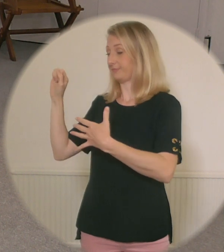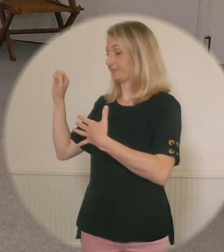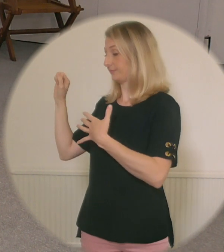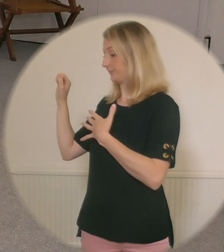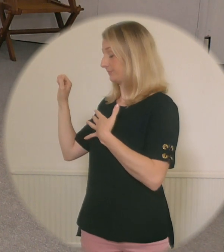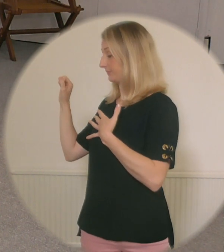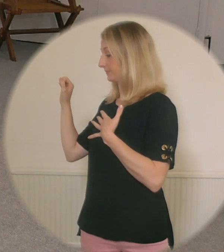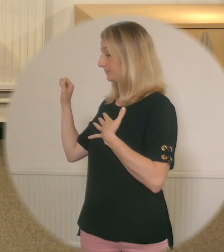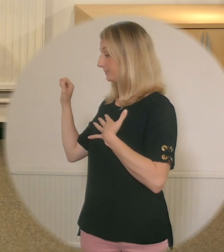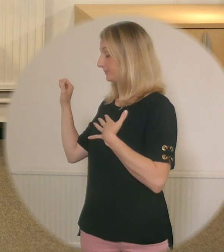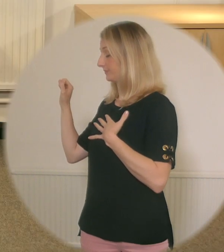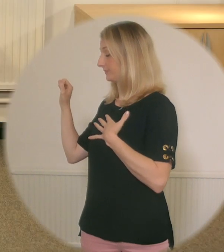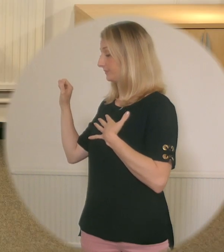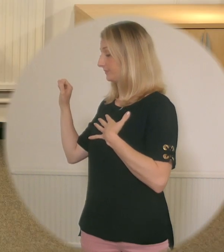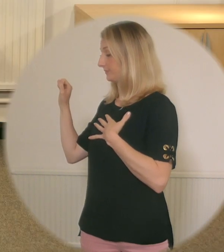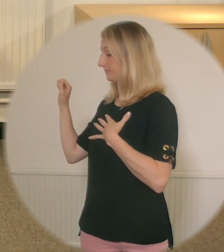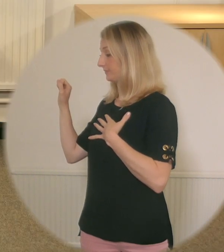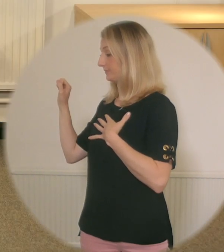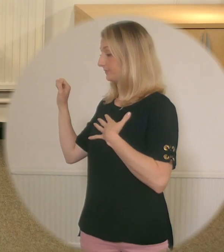Exhale to the right.